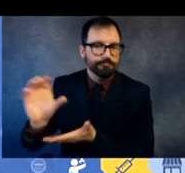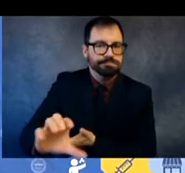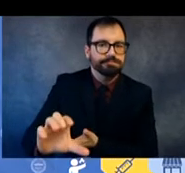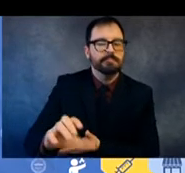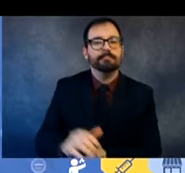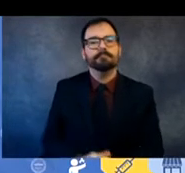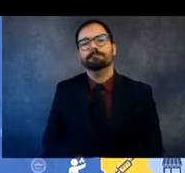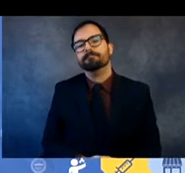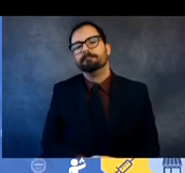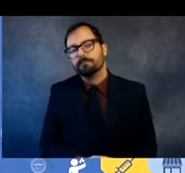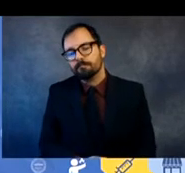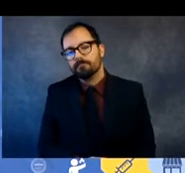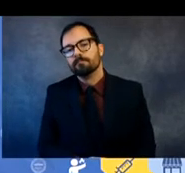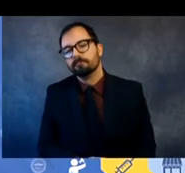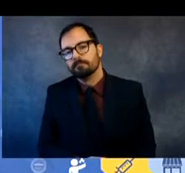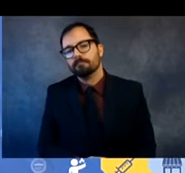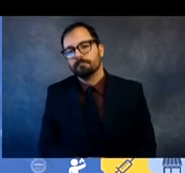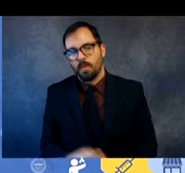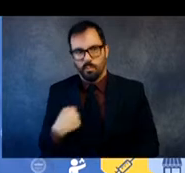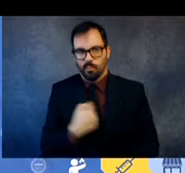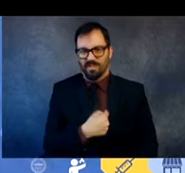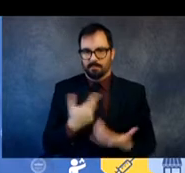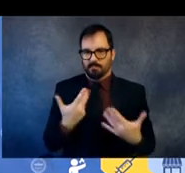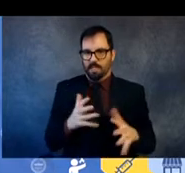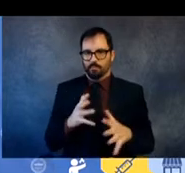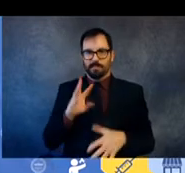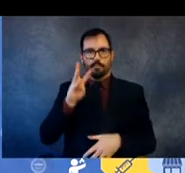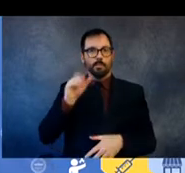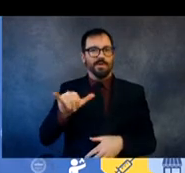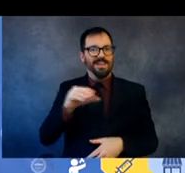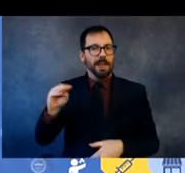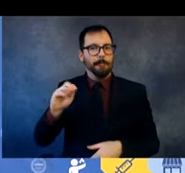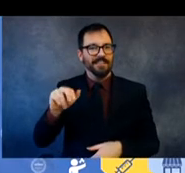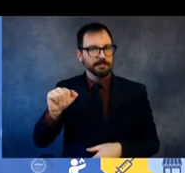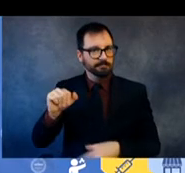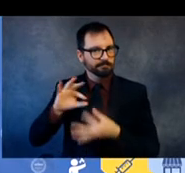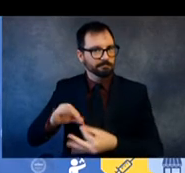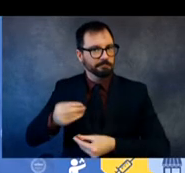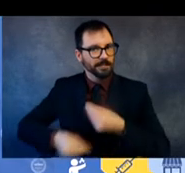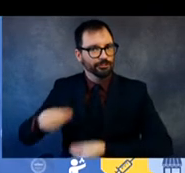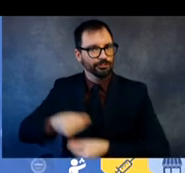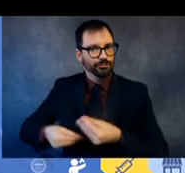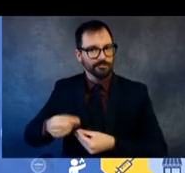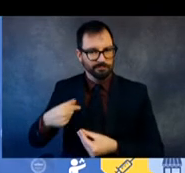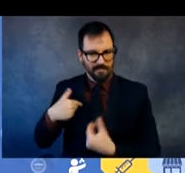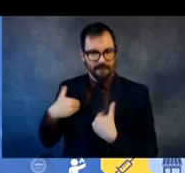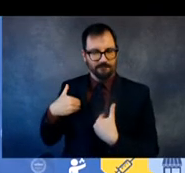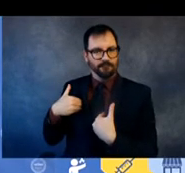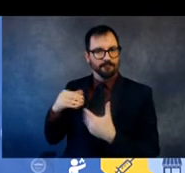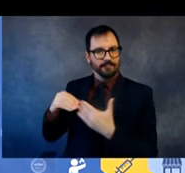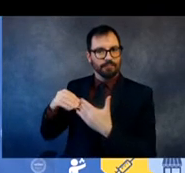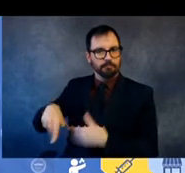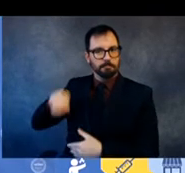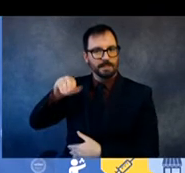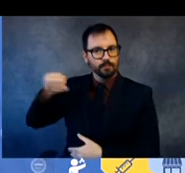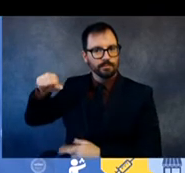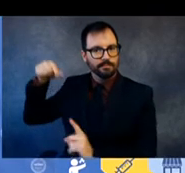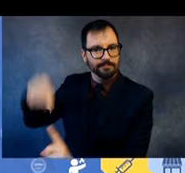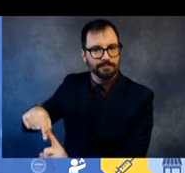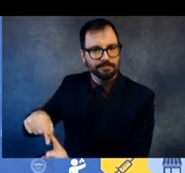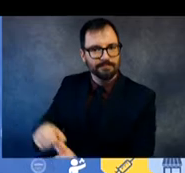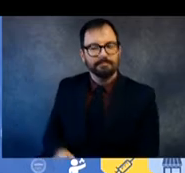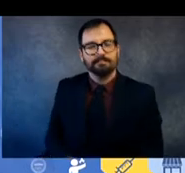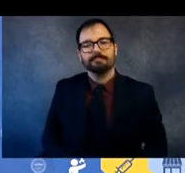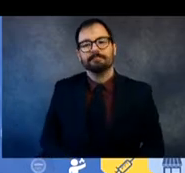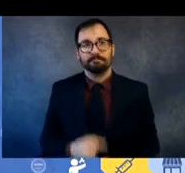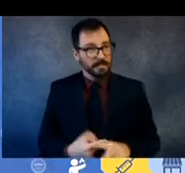Neal at Ways and Means, with Catherine Clark in Leadership, myself, Mr. Moulton, and Mr.